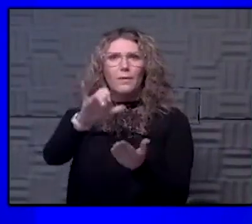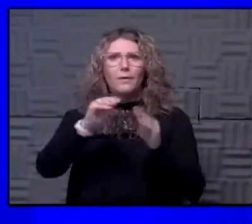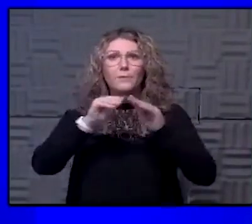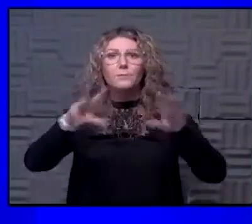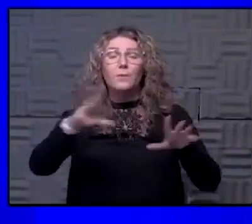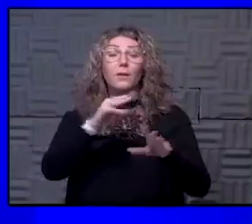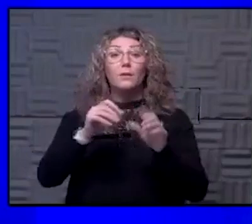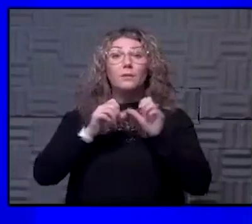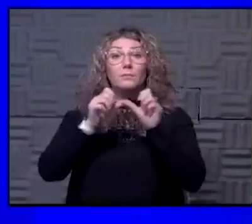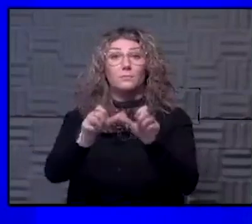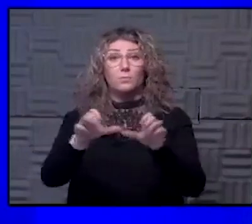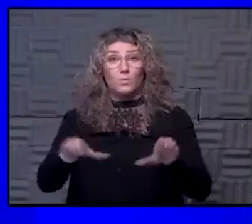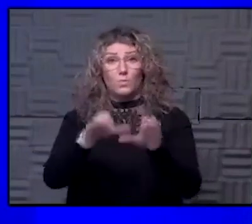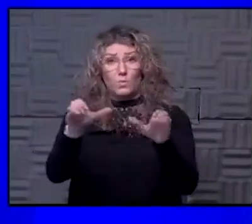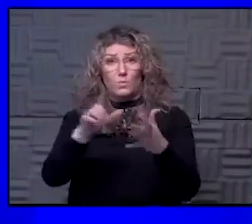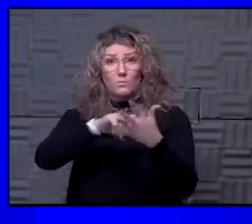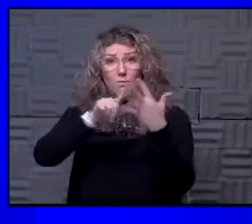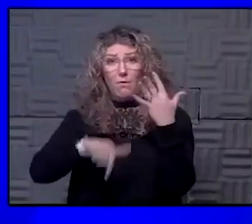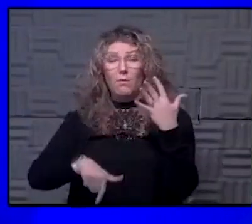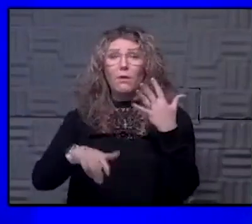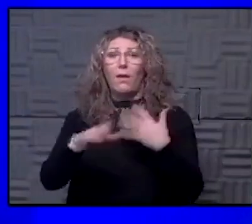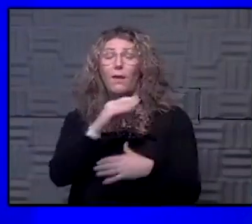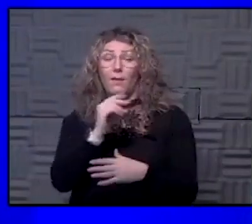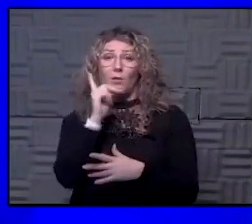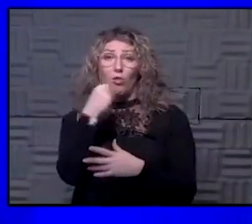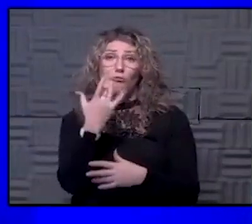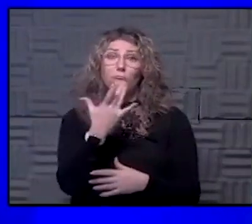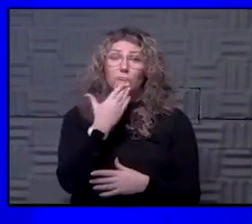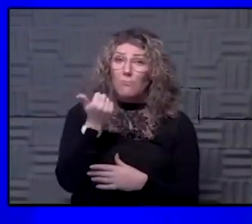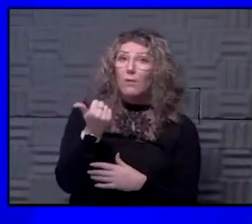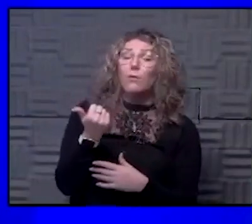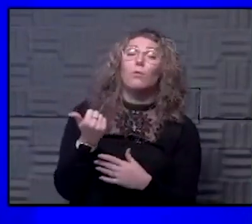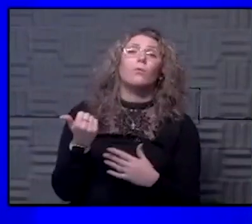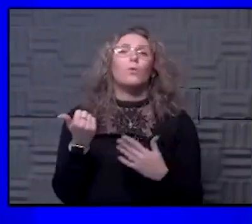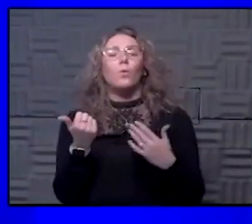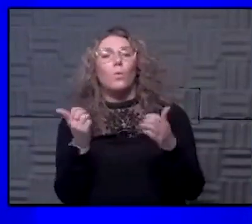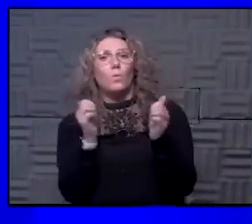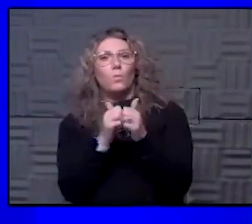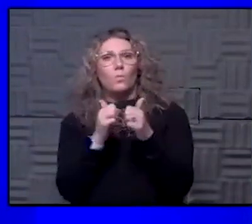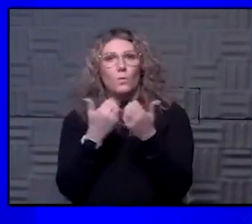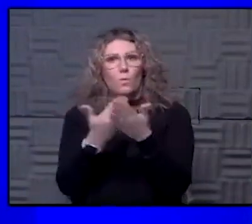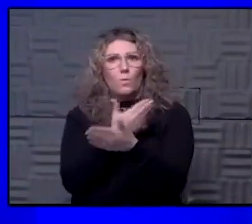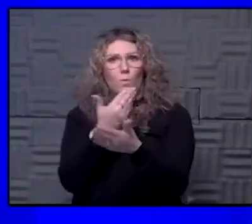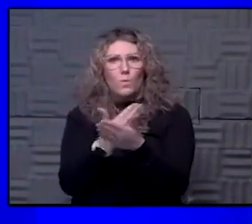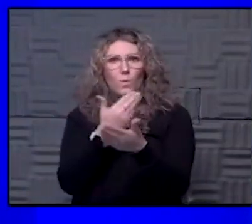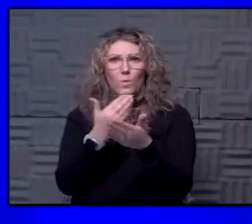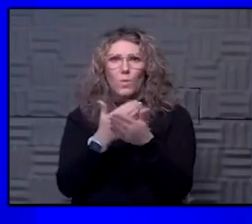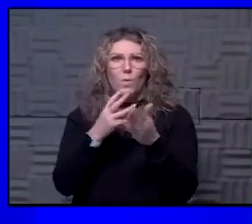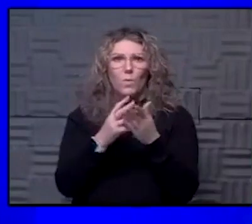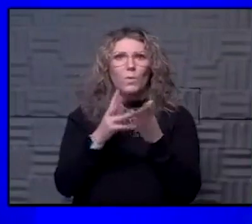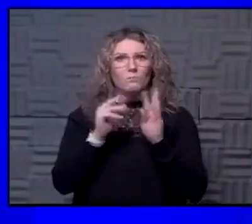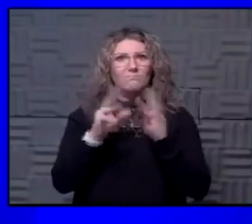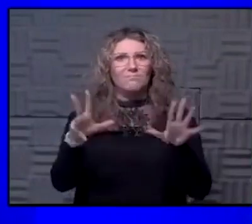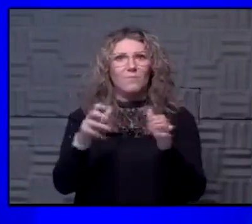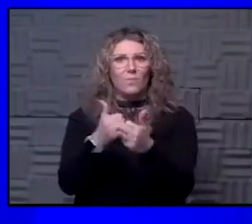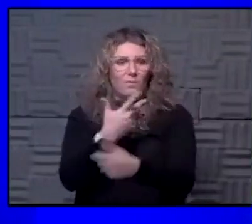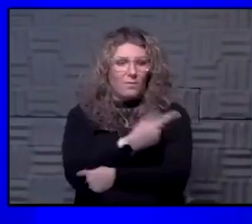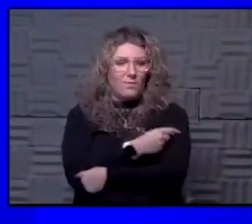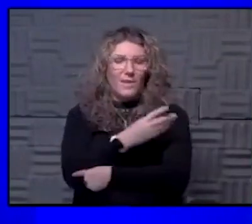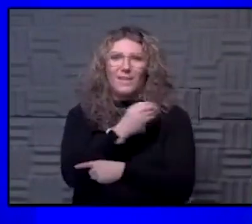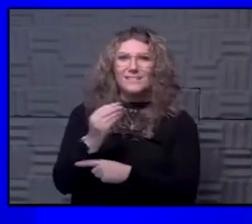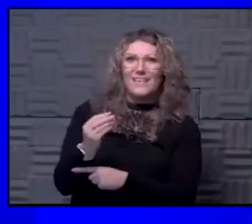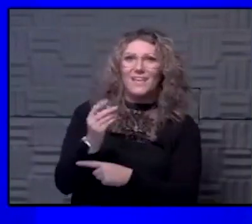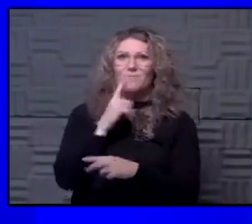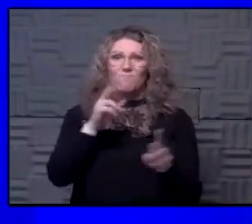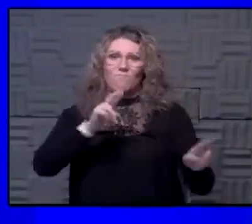do those things right now, because it does even look better with the new rollout of the vaccines and the anticipation of the